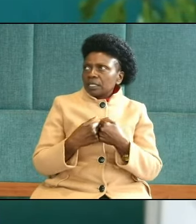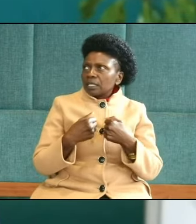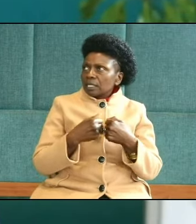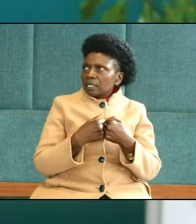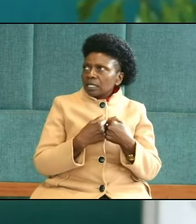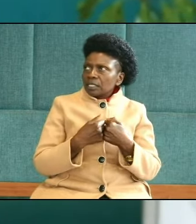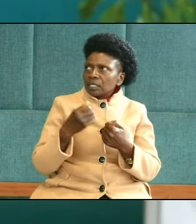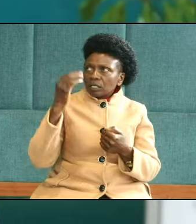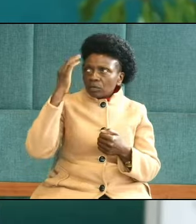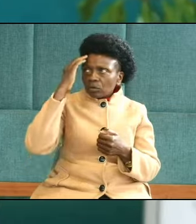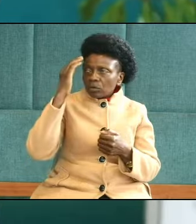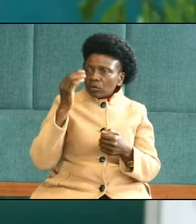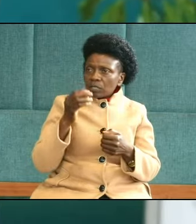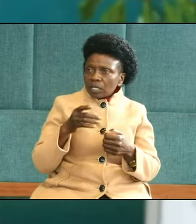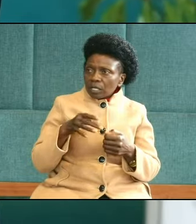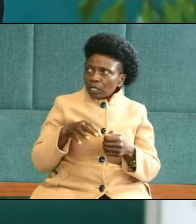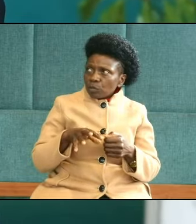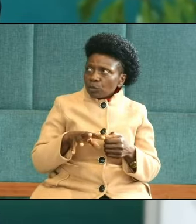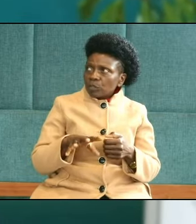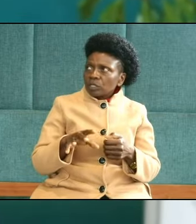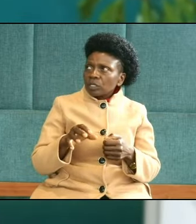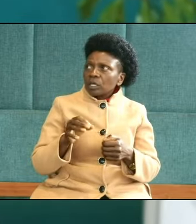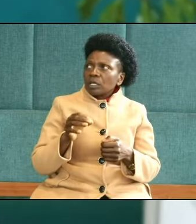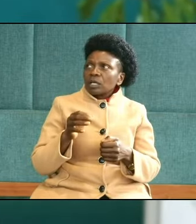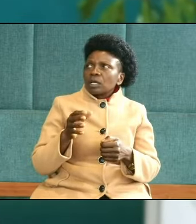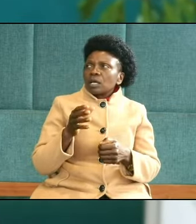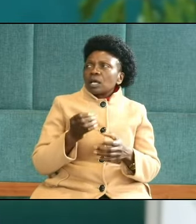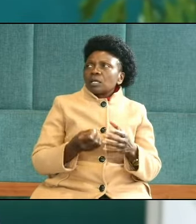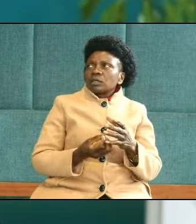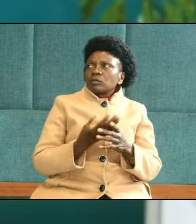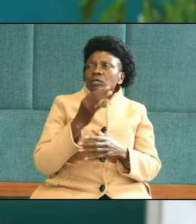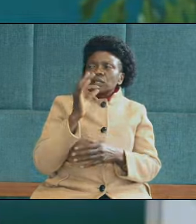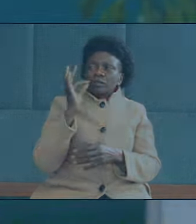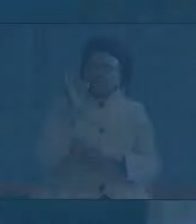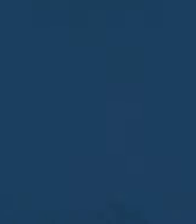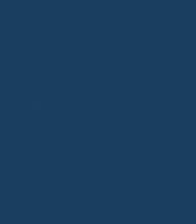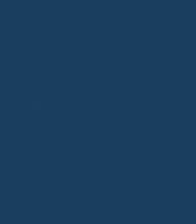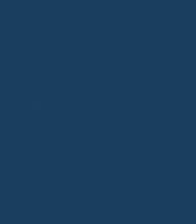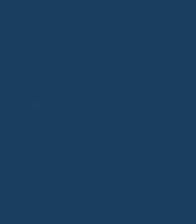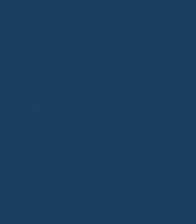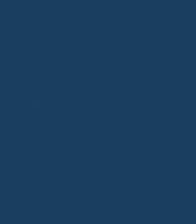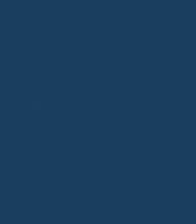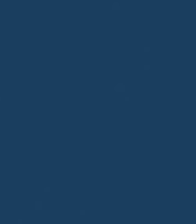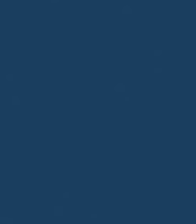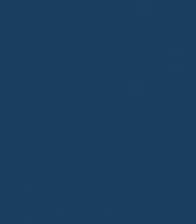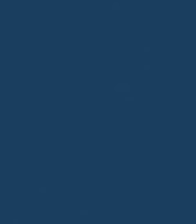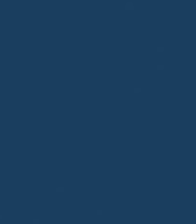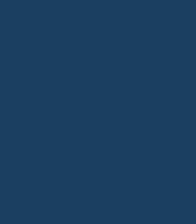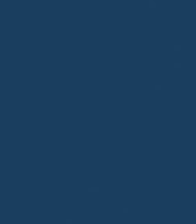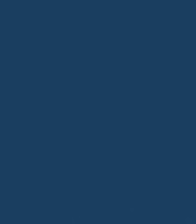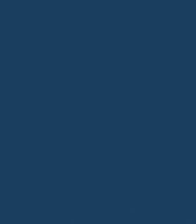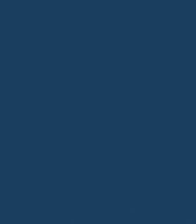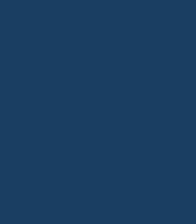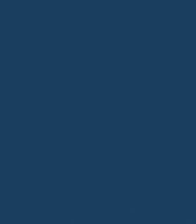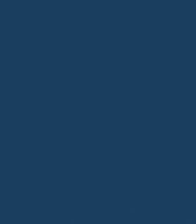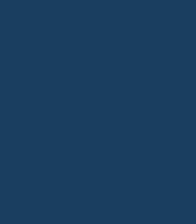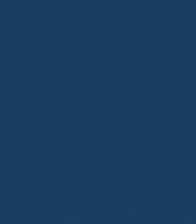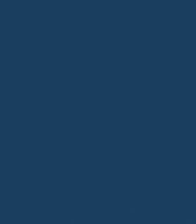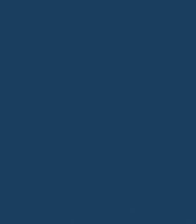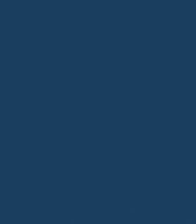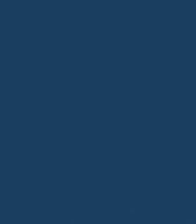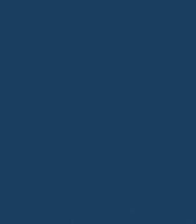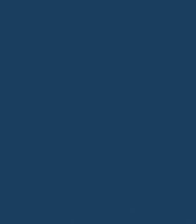the roots and grow the fruits. So we've been looking in the historical reflection on 1844,